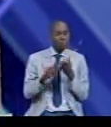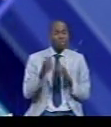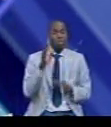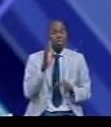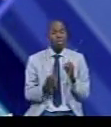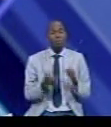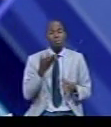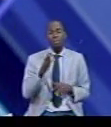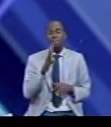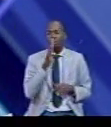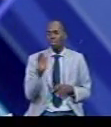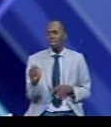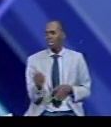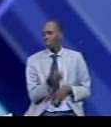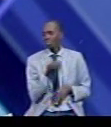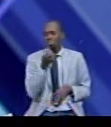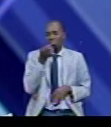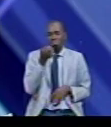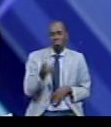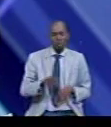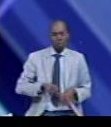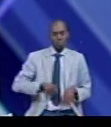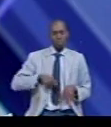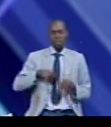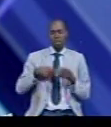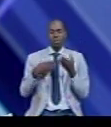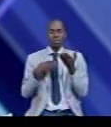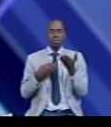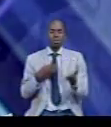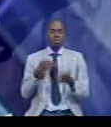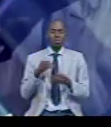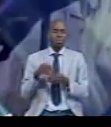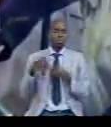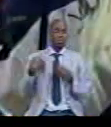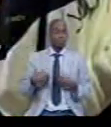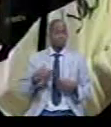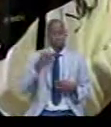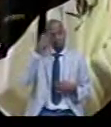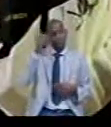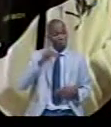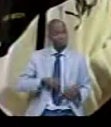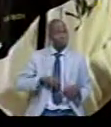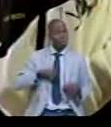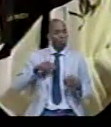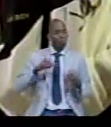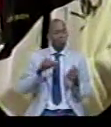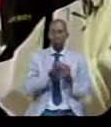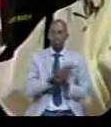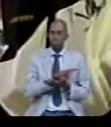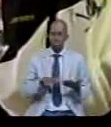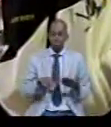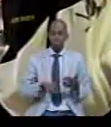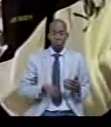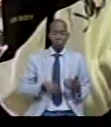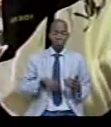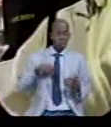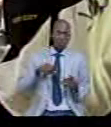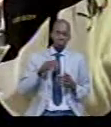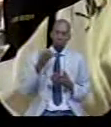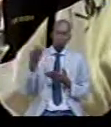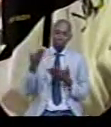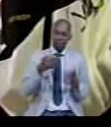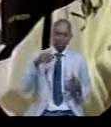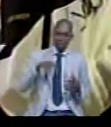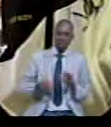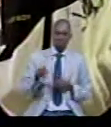any iota of pride there. Pride destroys. Pride abases people. Pride